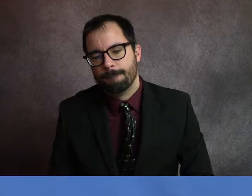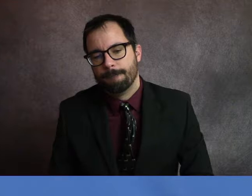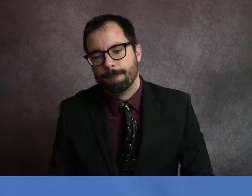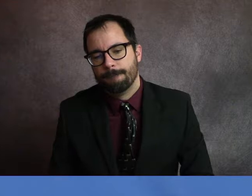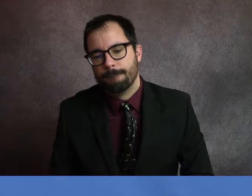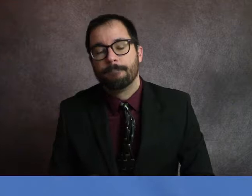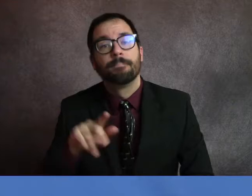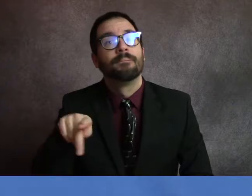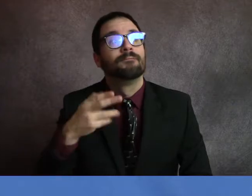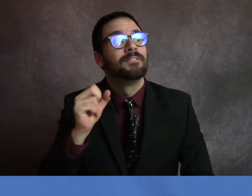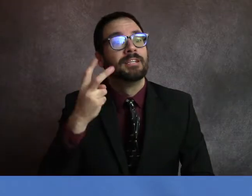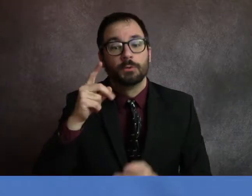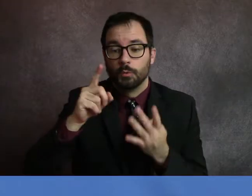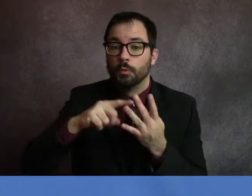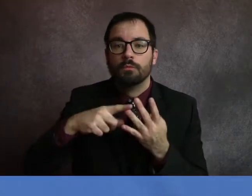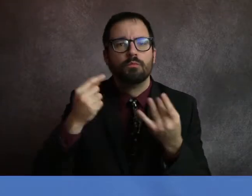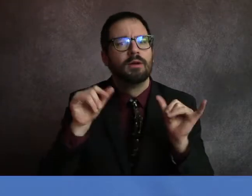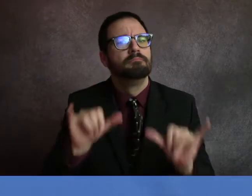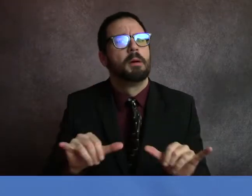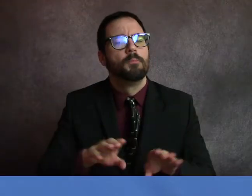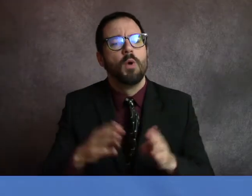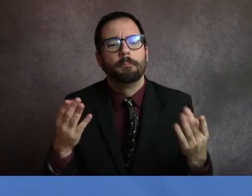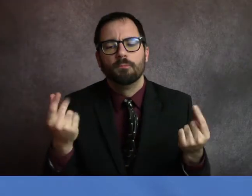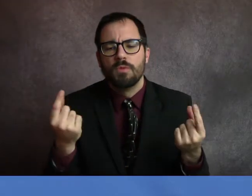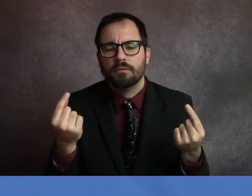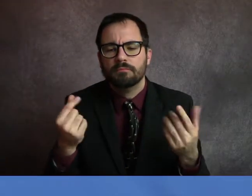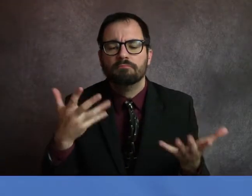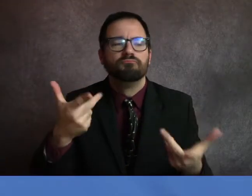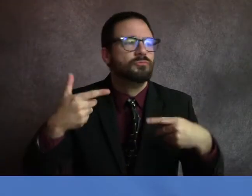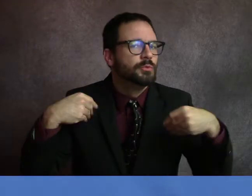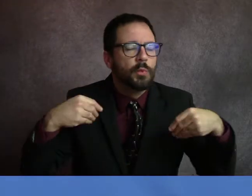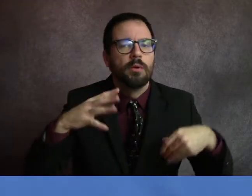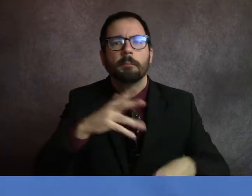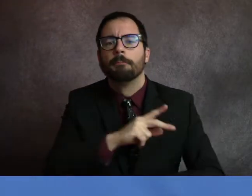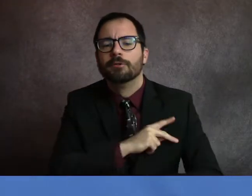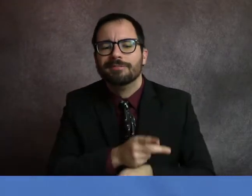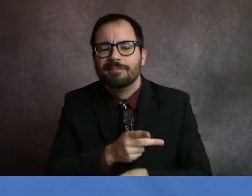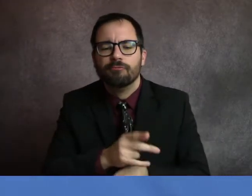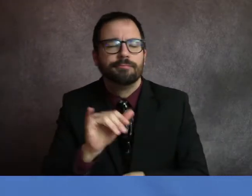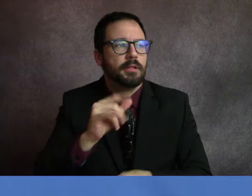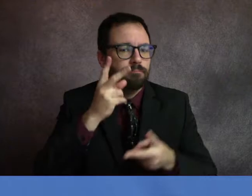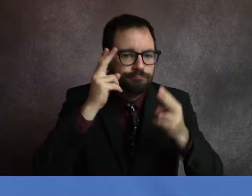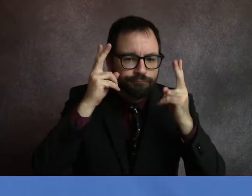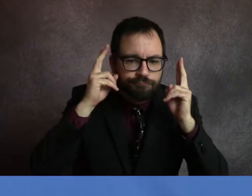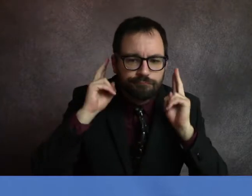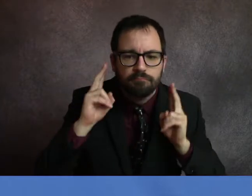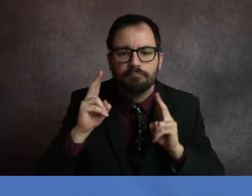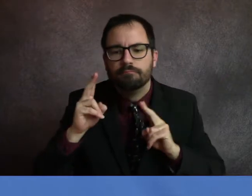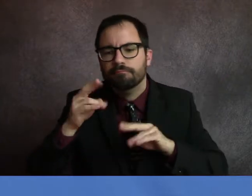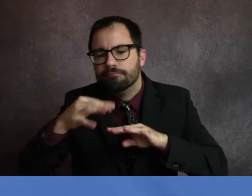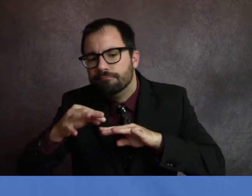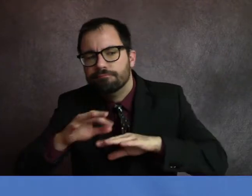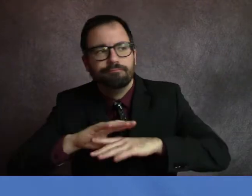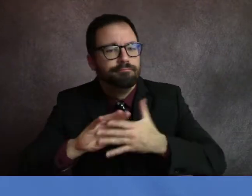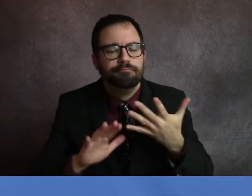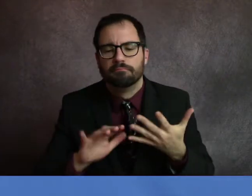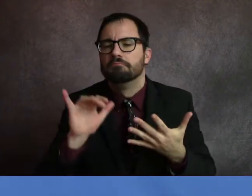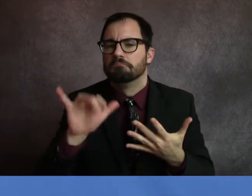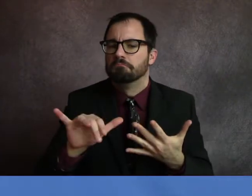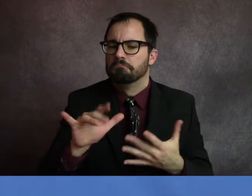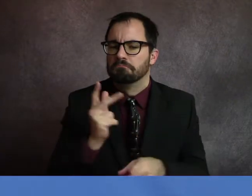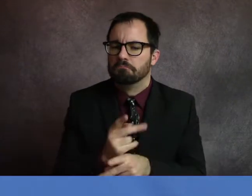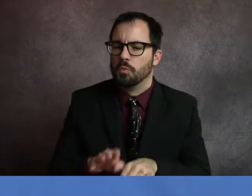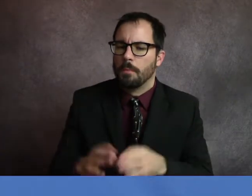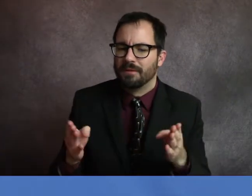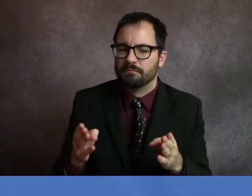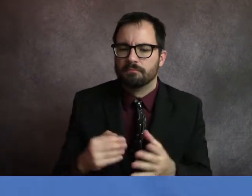services like hair salons, barbershops can remain open, outdoor theater and performance venues at a 25-person limit. Office space will